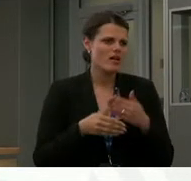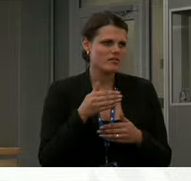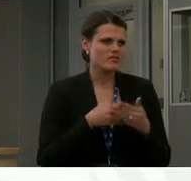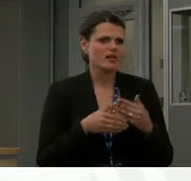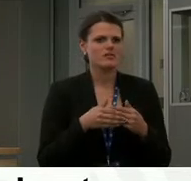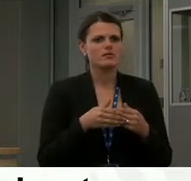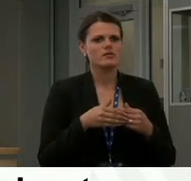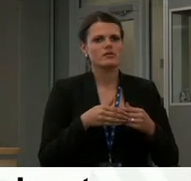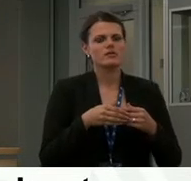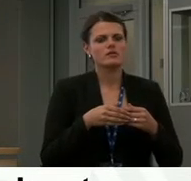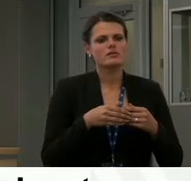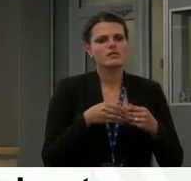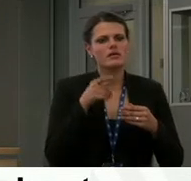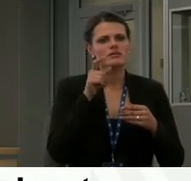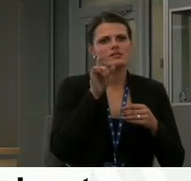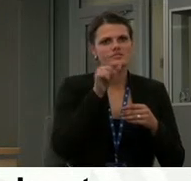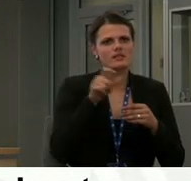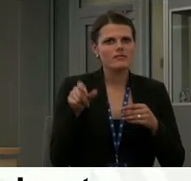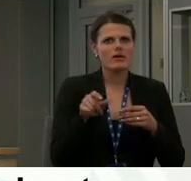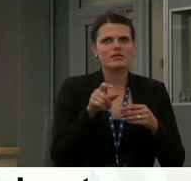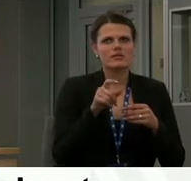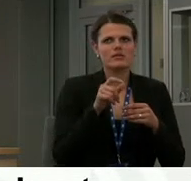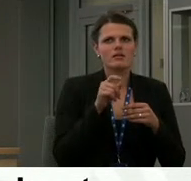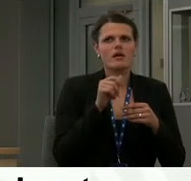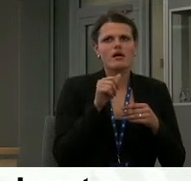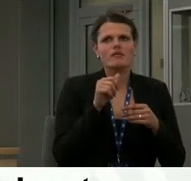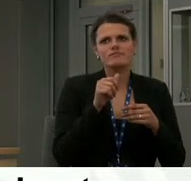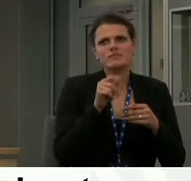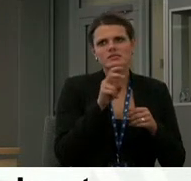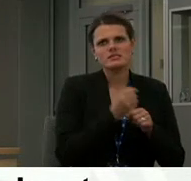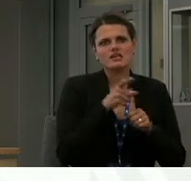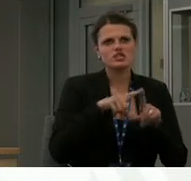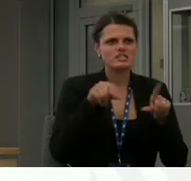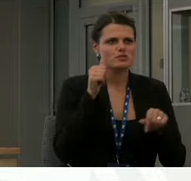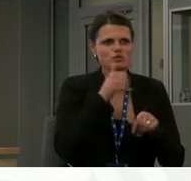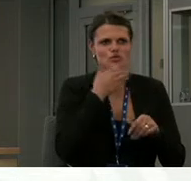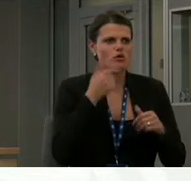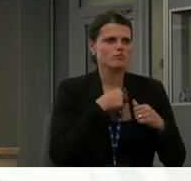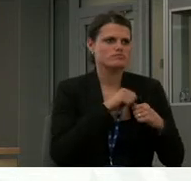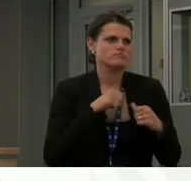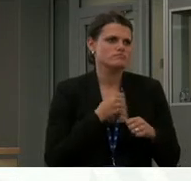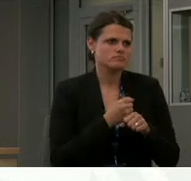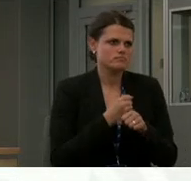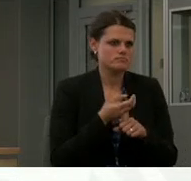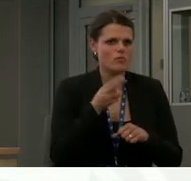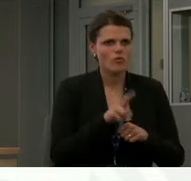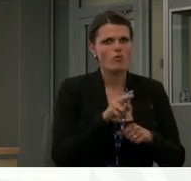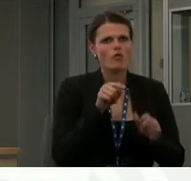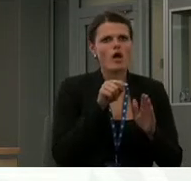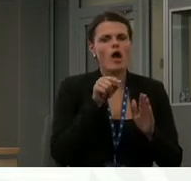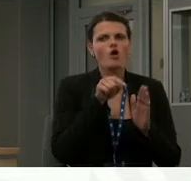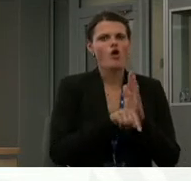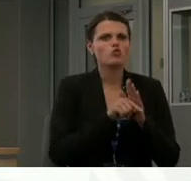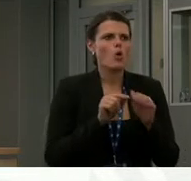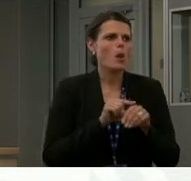of the services, they cannot be called community-based. Control over one's life is the